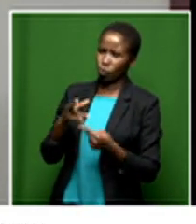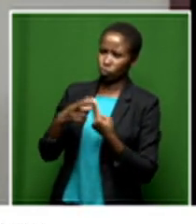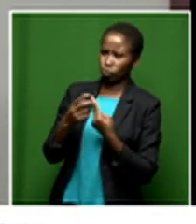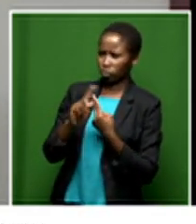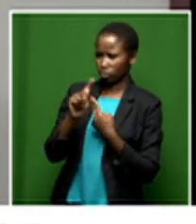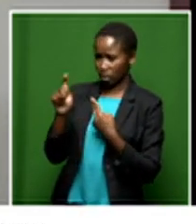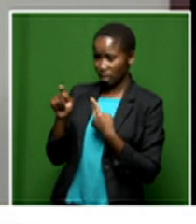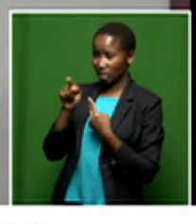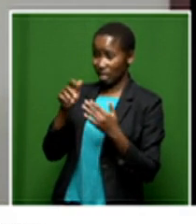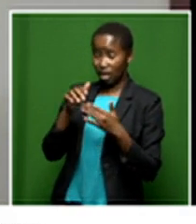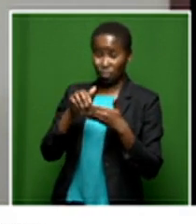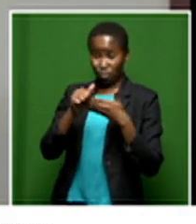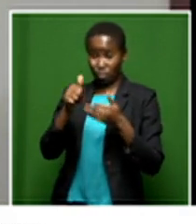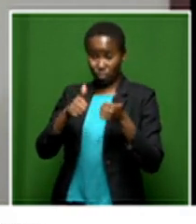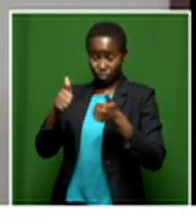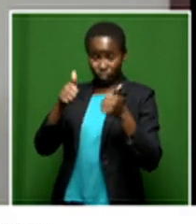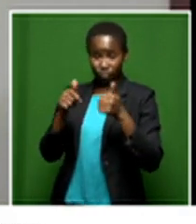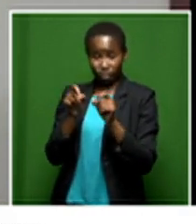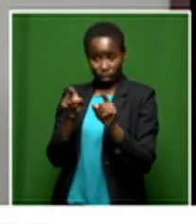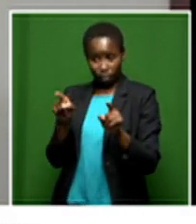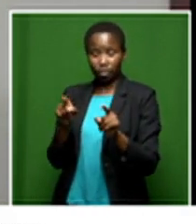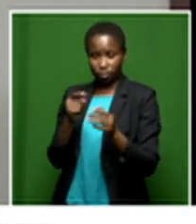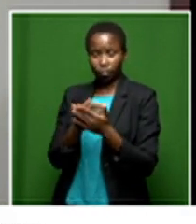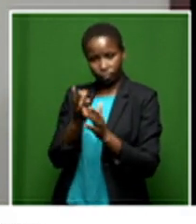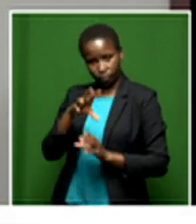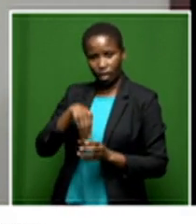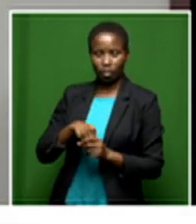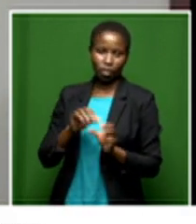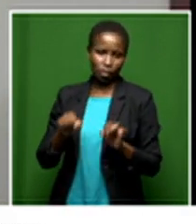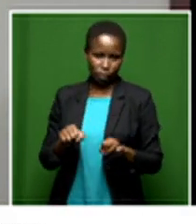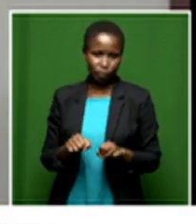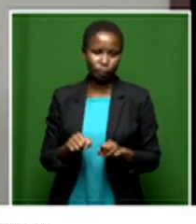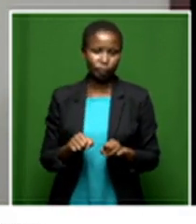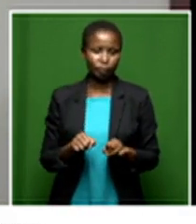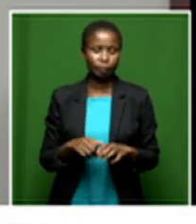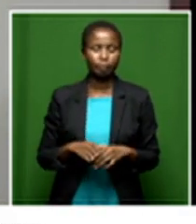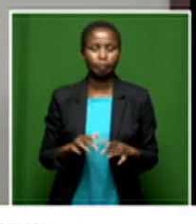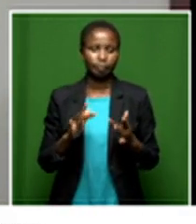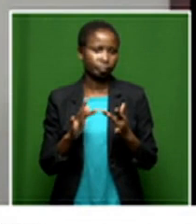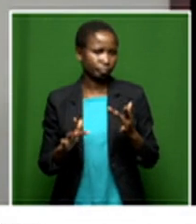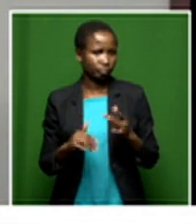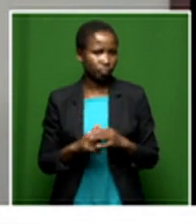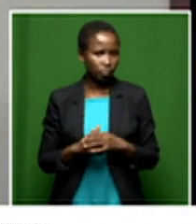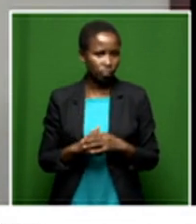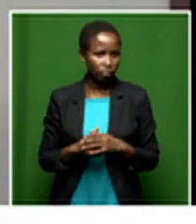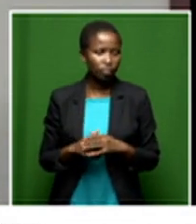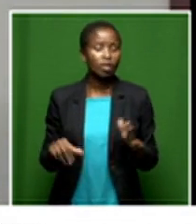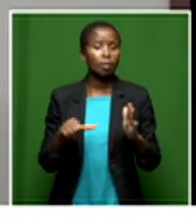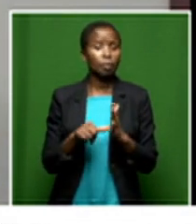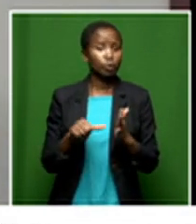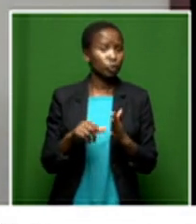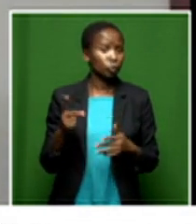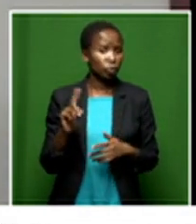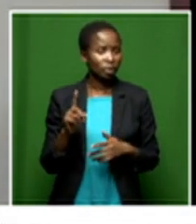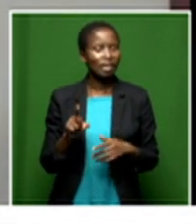as themselves of the constituencies. So it's important with the same information that we have if